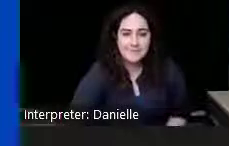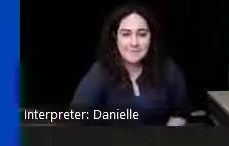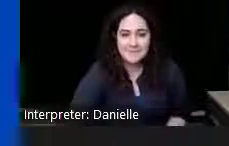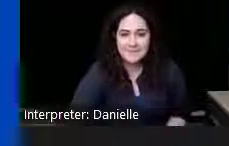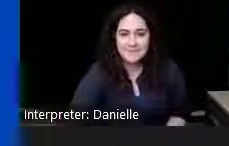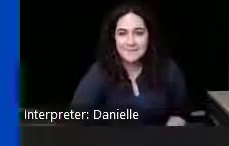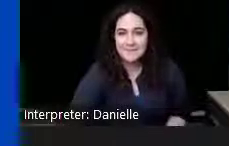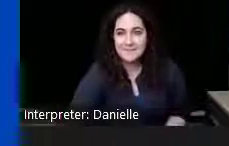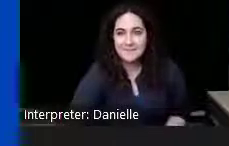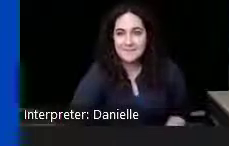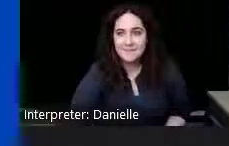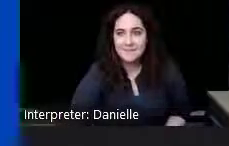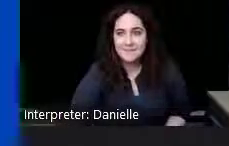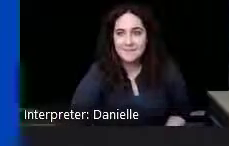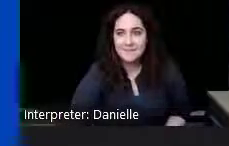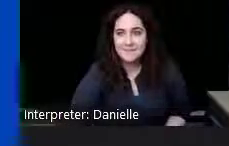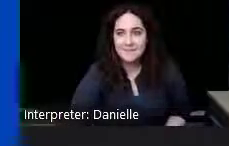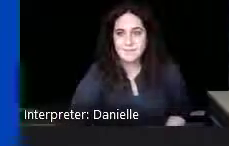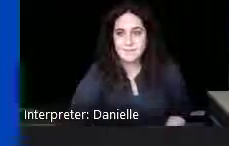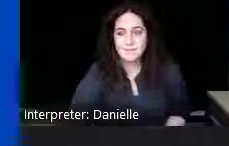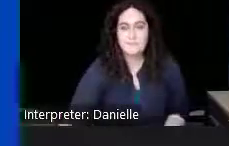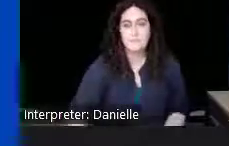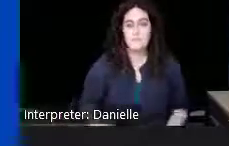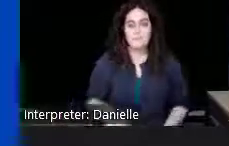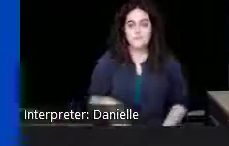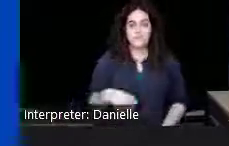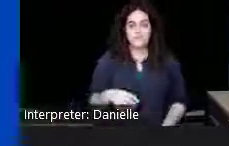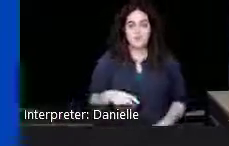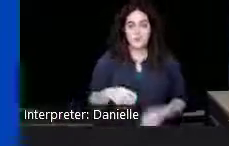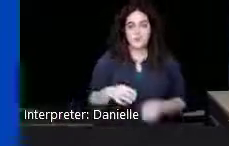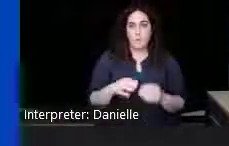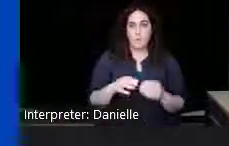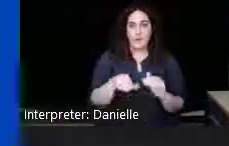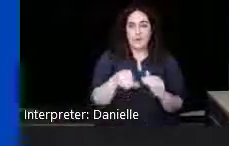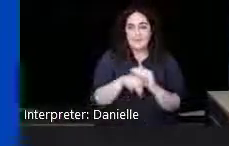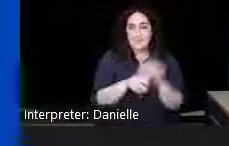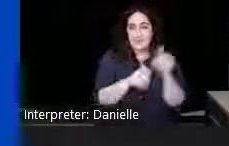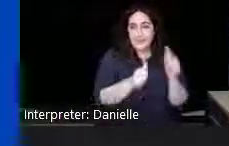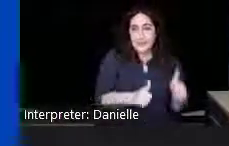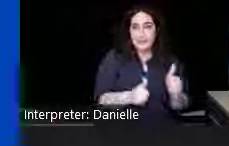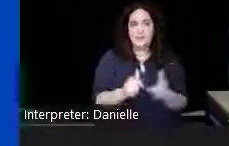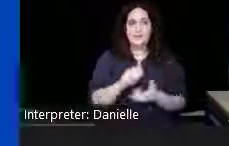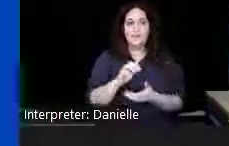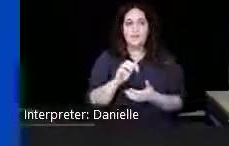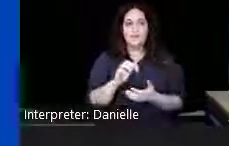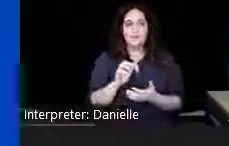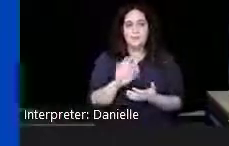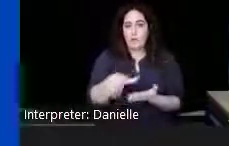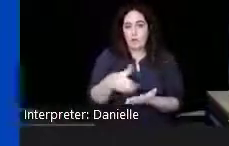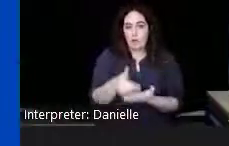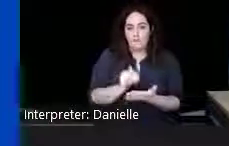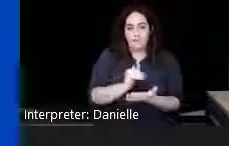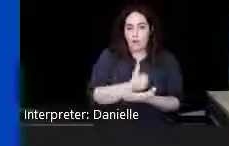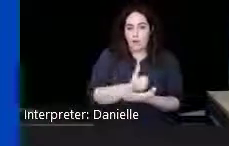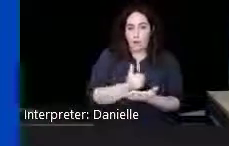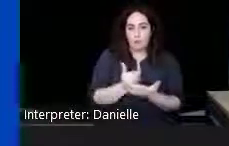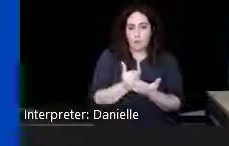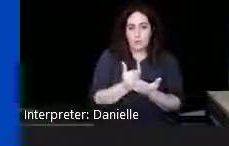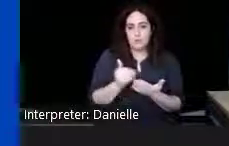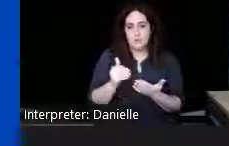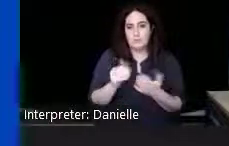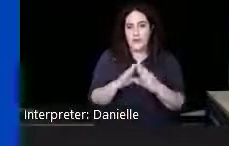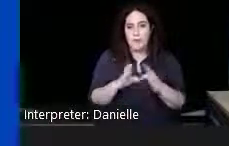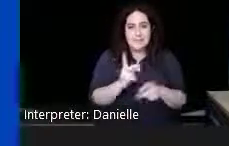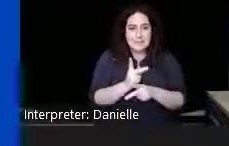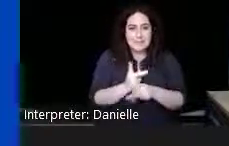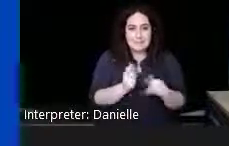So I think that covers all of the administrative notes. So Garreth, if you